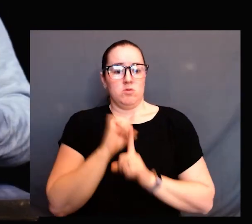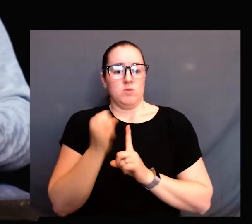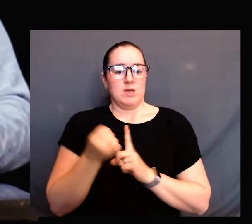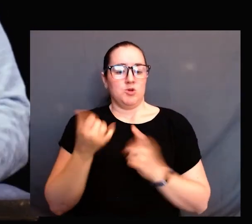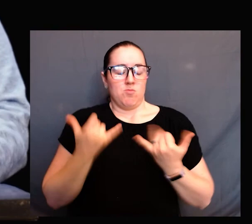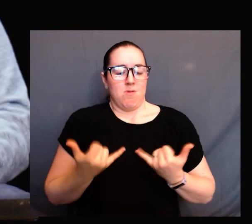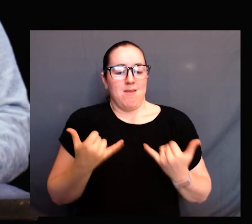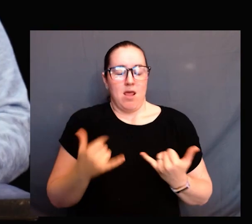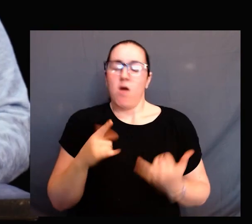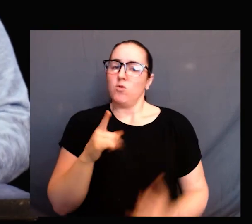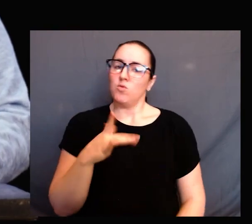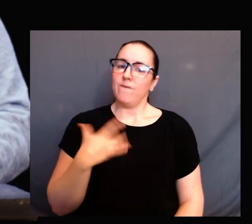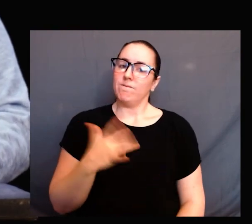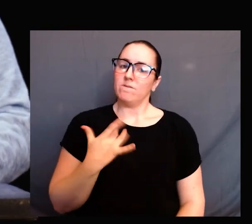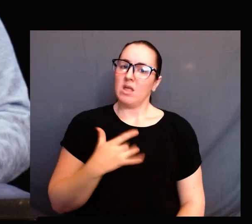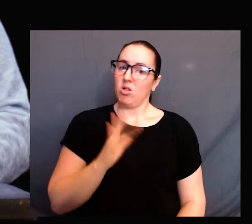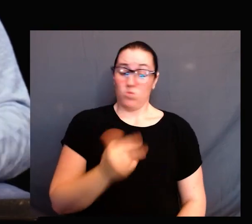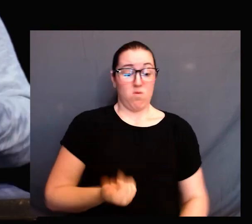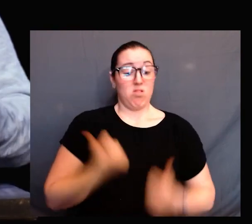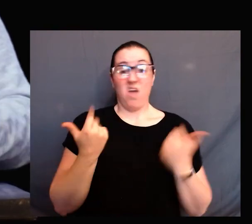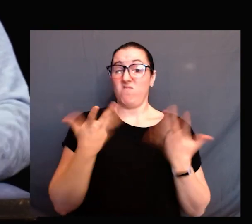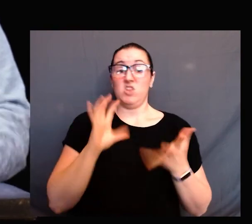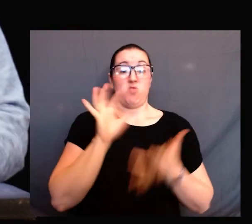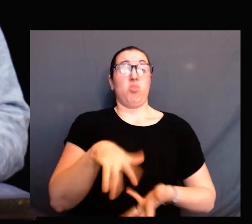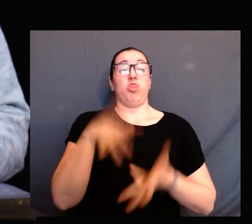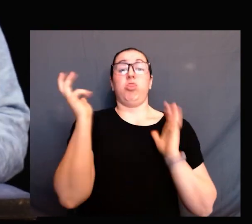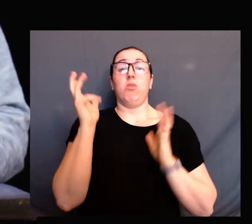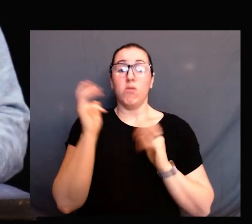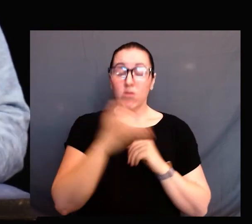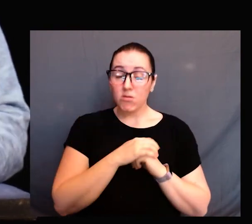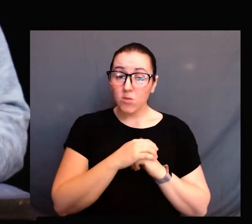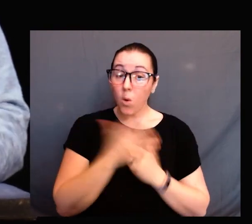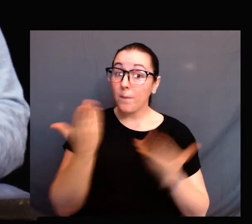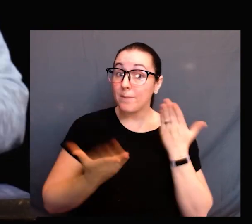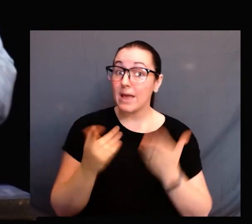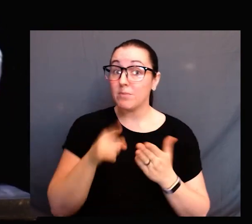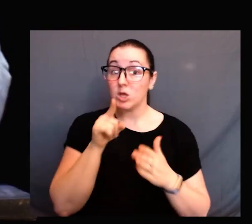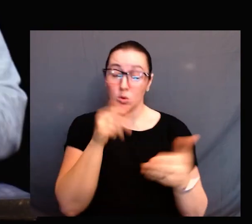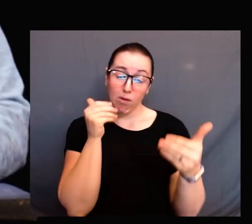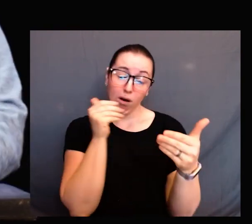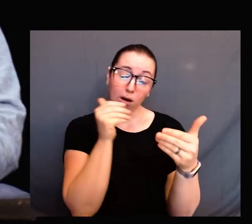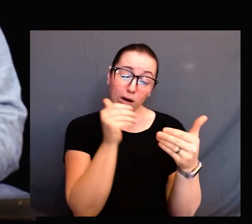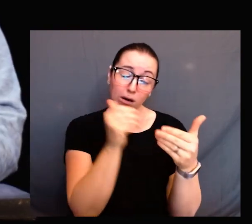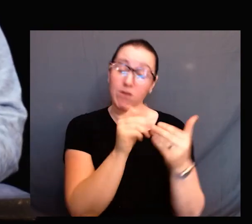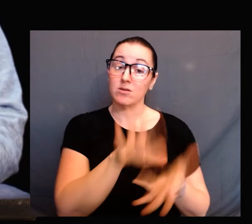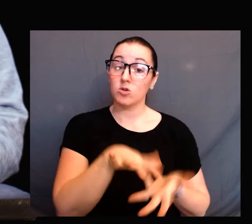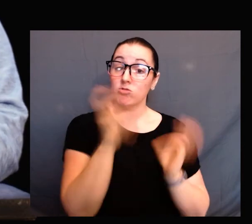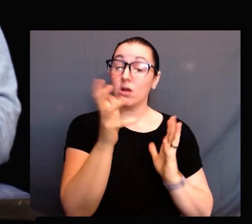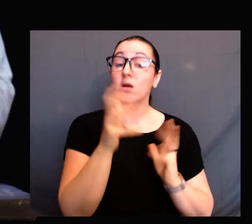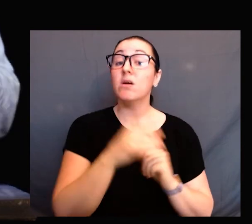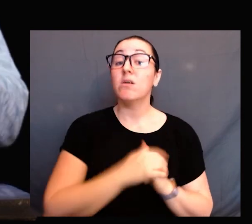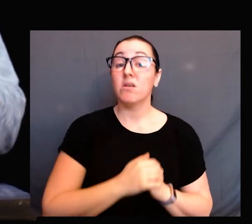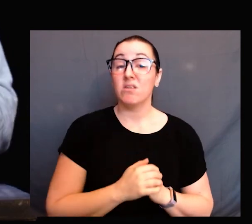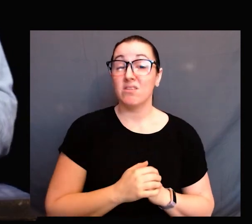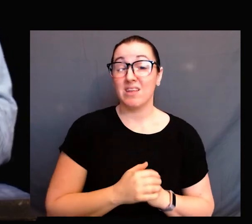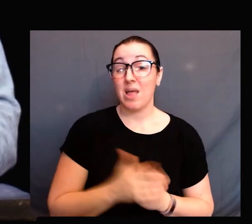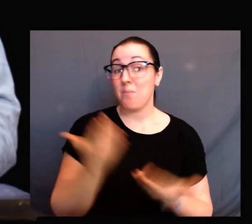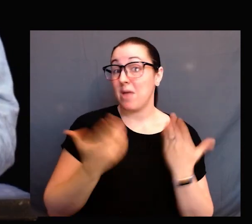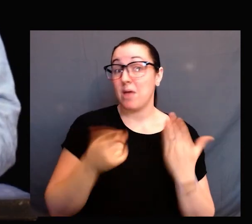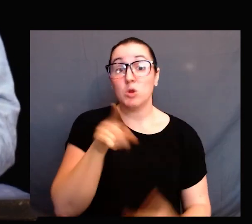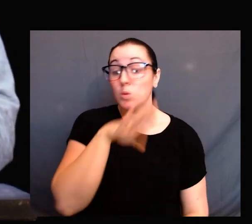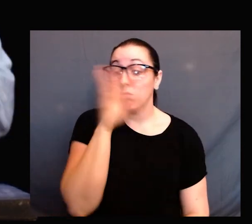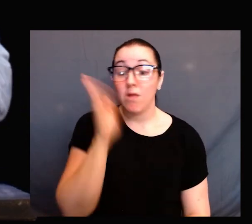at a point now where your life has just crashed. Or maybe you're headed towards a crash. And maybe you've